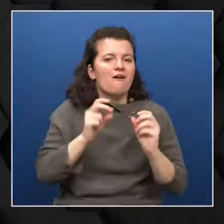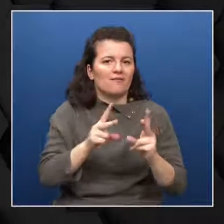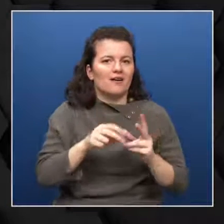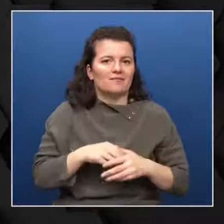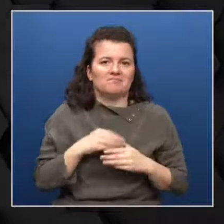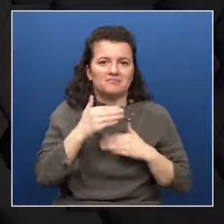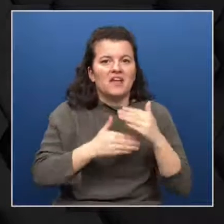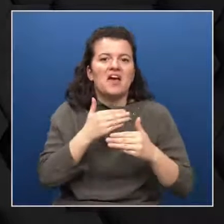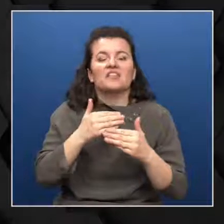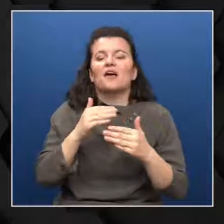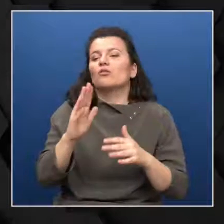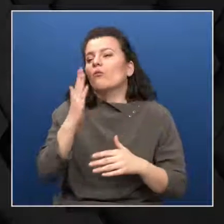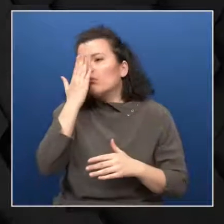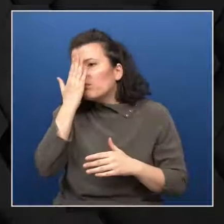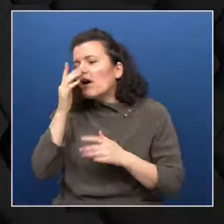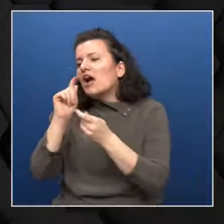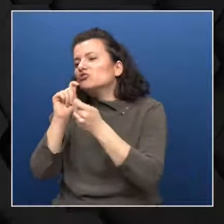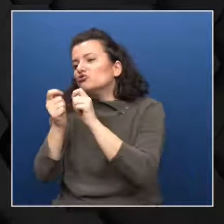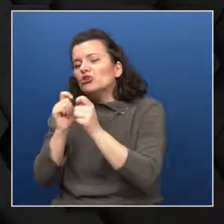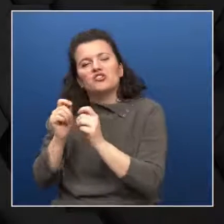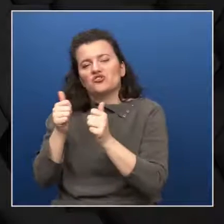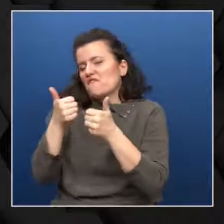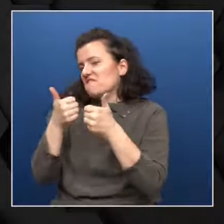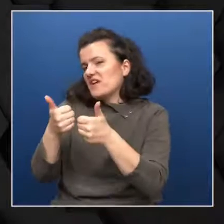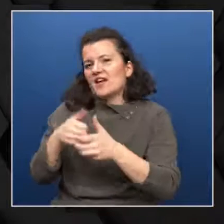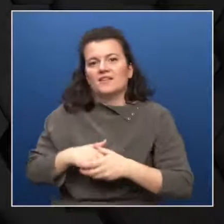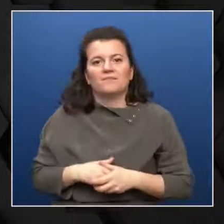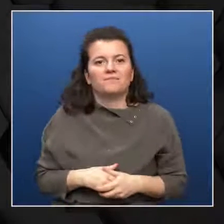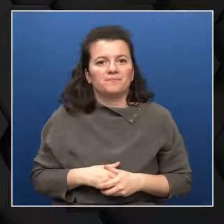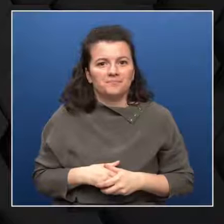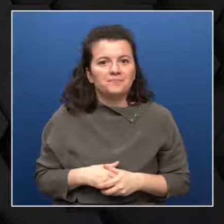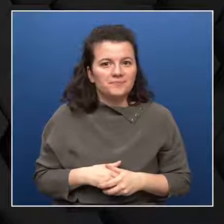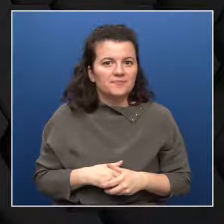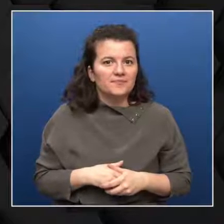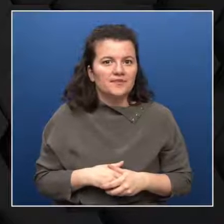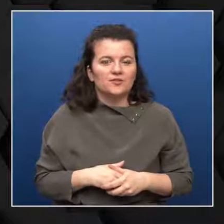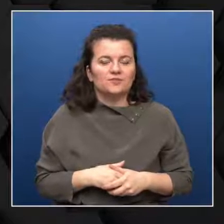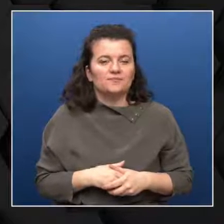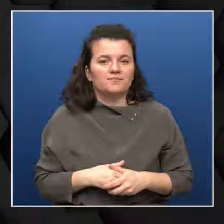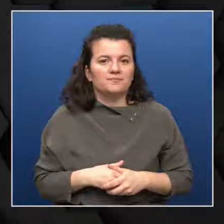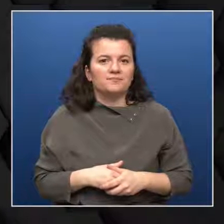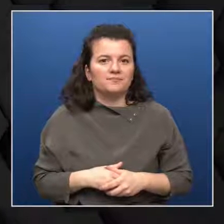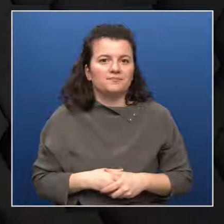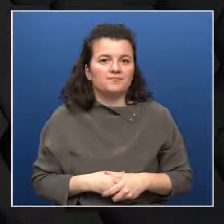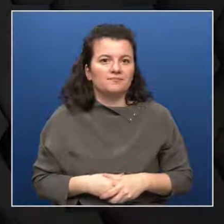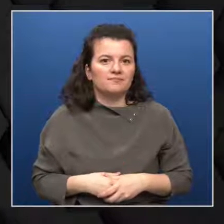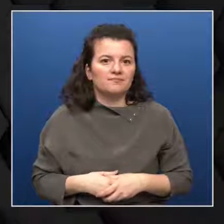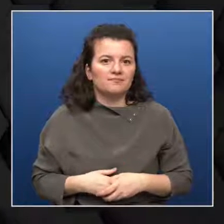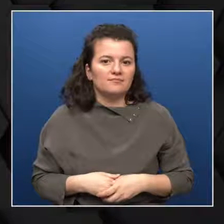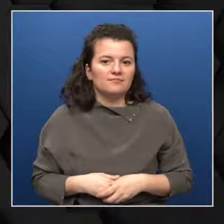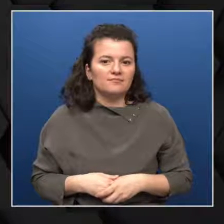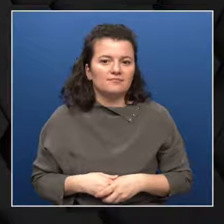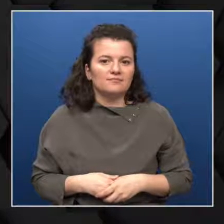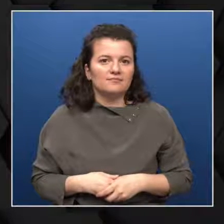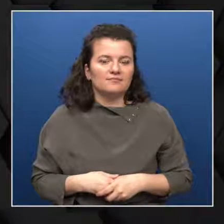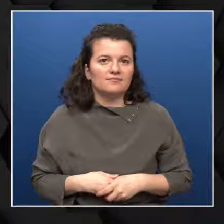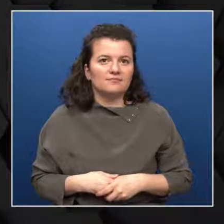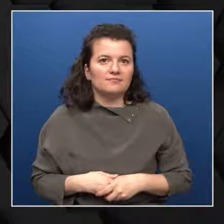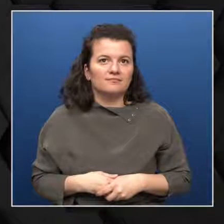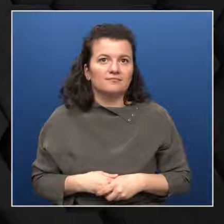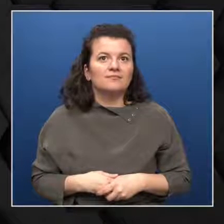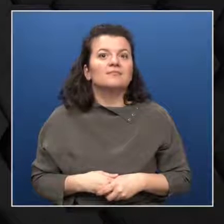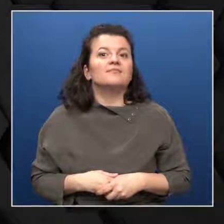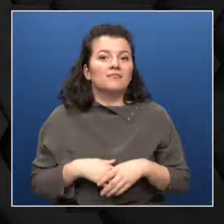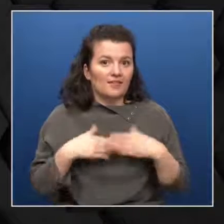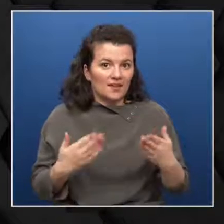some confidence about what is going on in the stream. And you usually need a team.